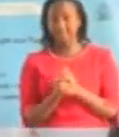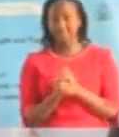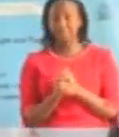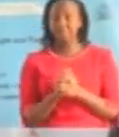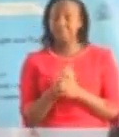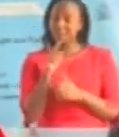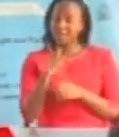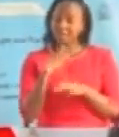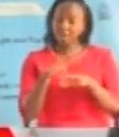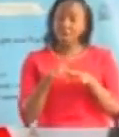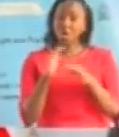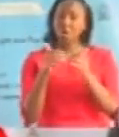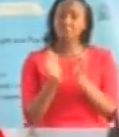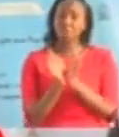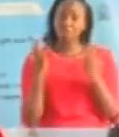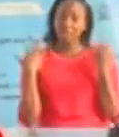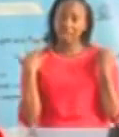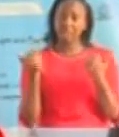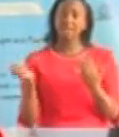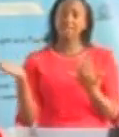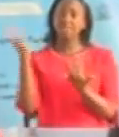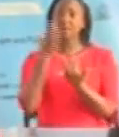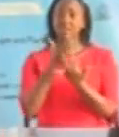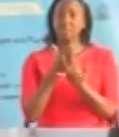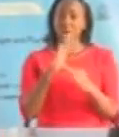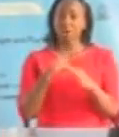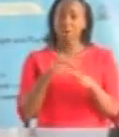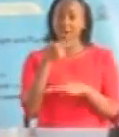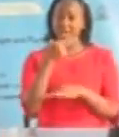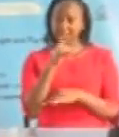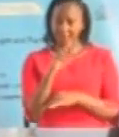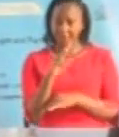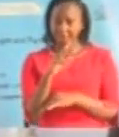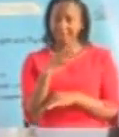on community health interventions on HIV and AIDS.